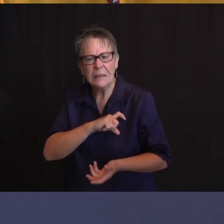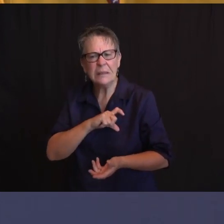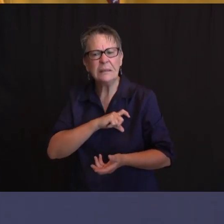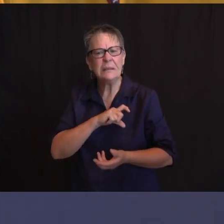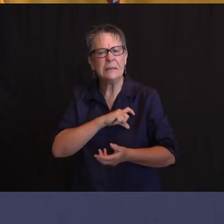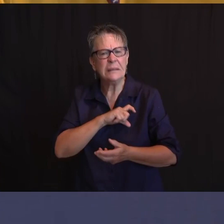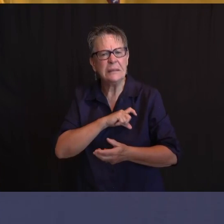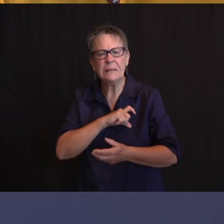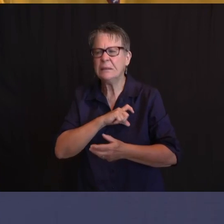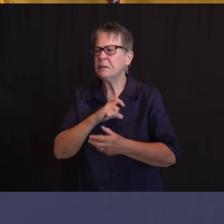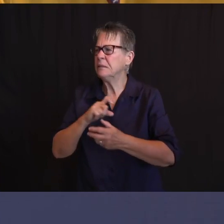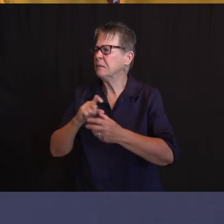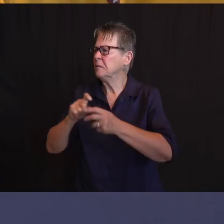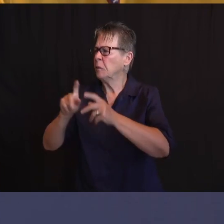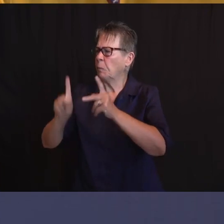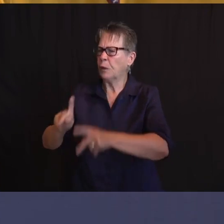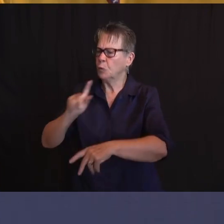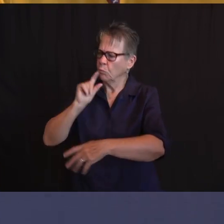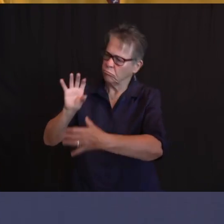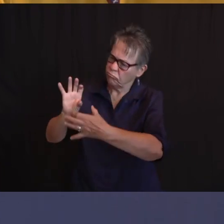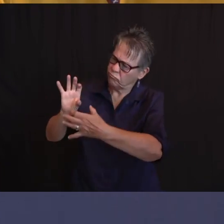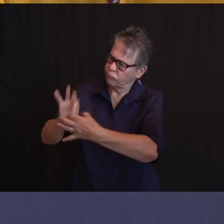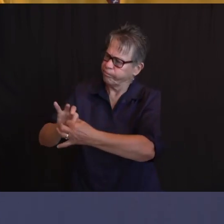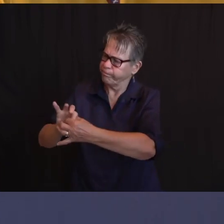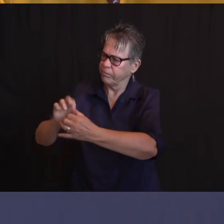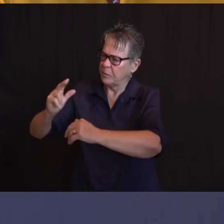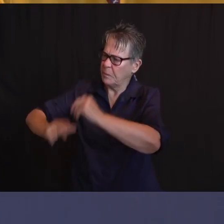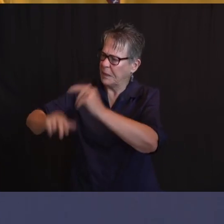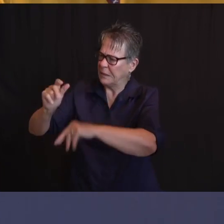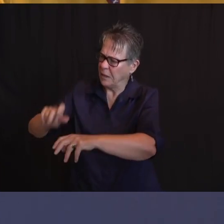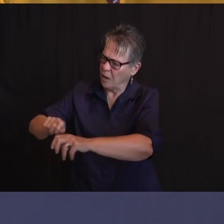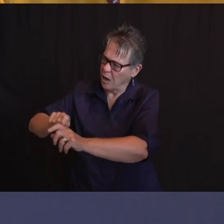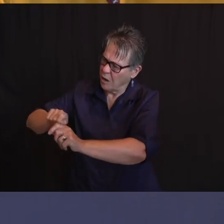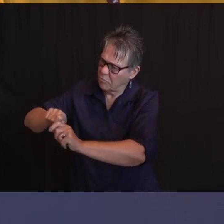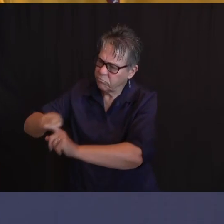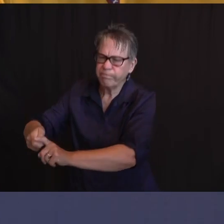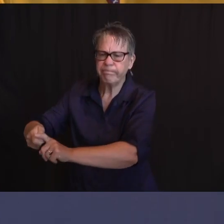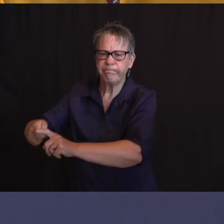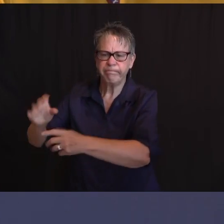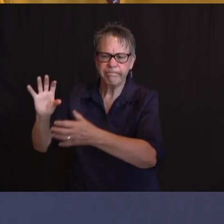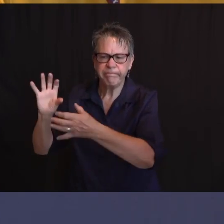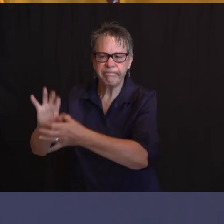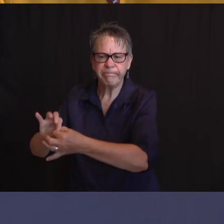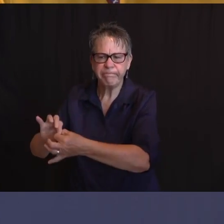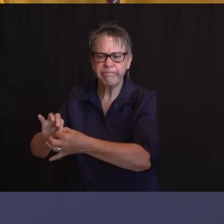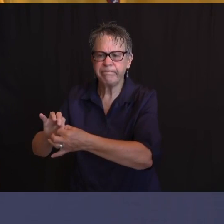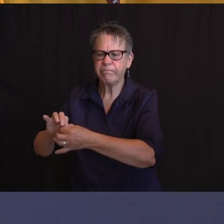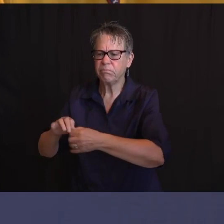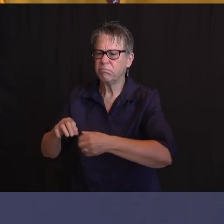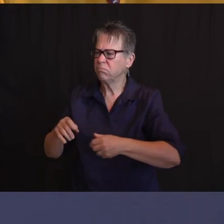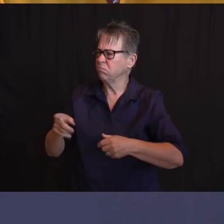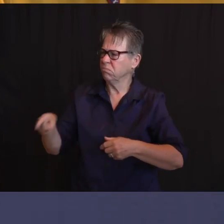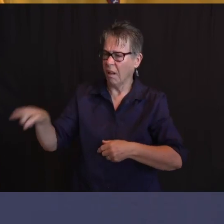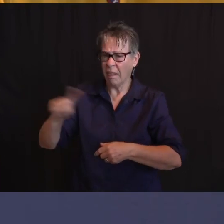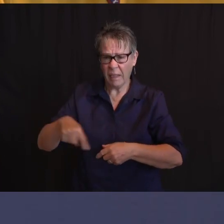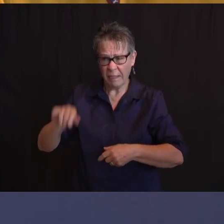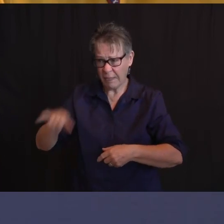order? The answer is yes. I mean, I think, with all due respect to we want to be free